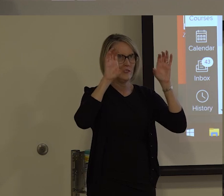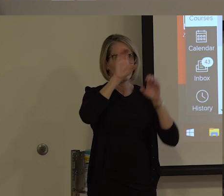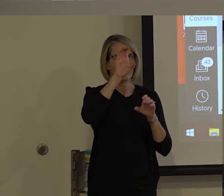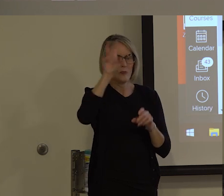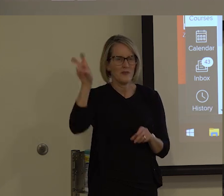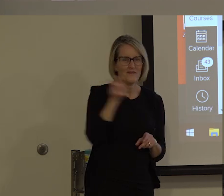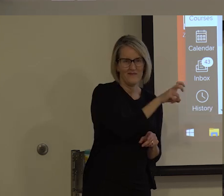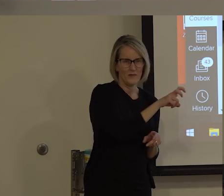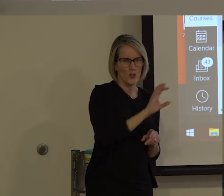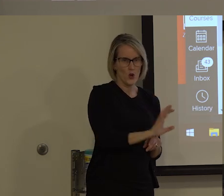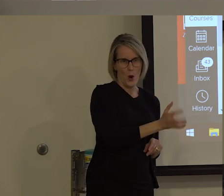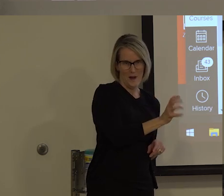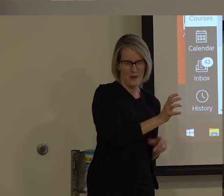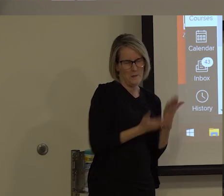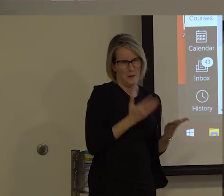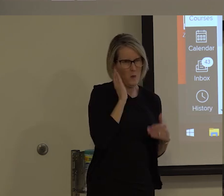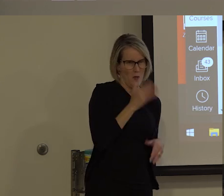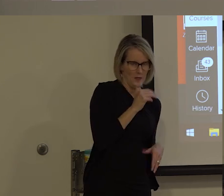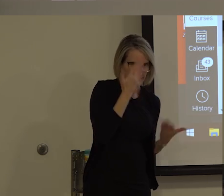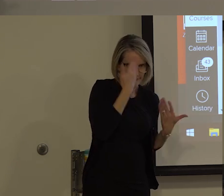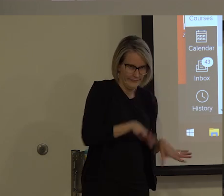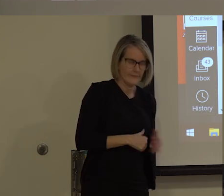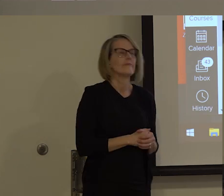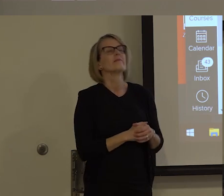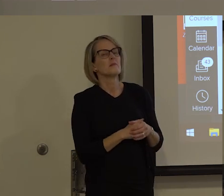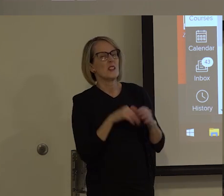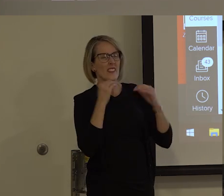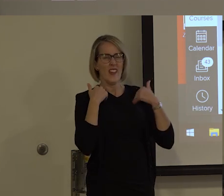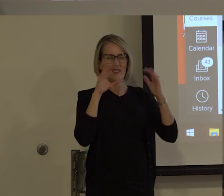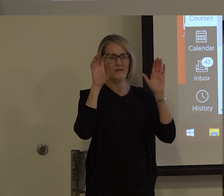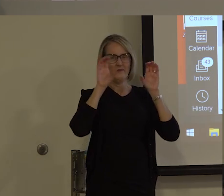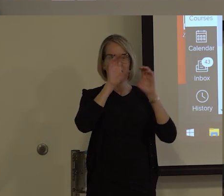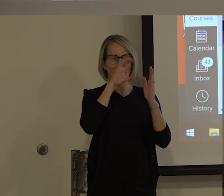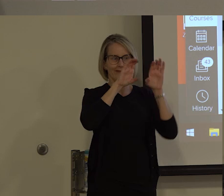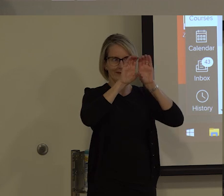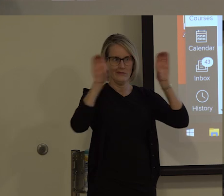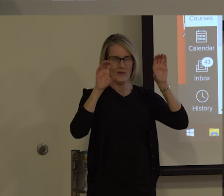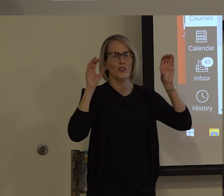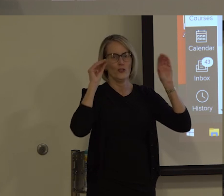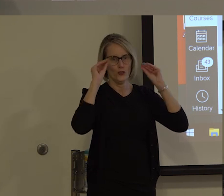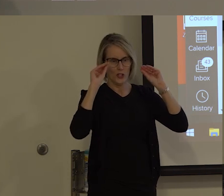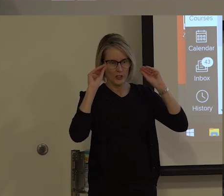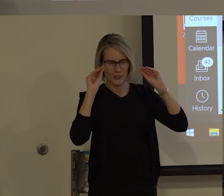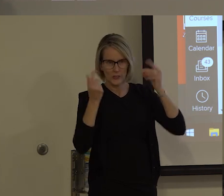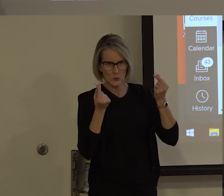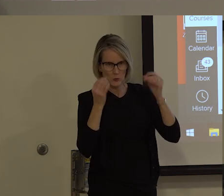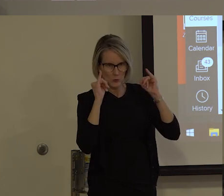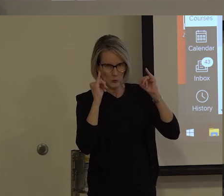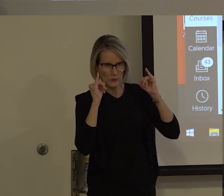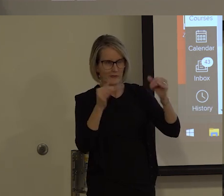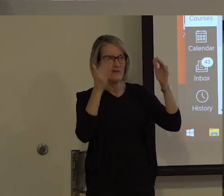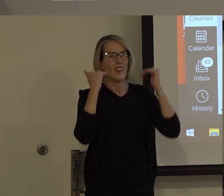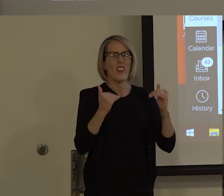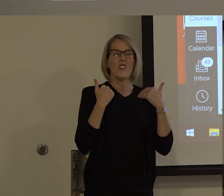page, but either way, we have the instructions that tell them sort of what to do. We can also give them those sort of model statements for